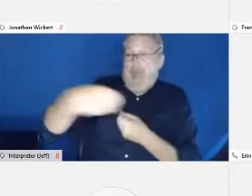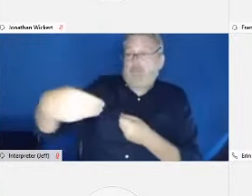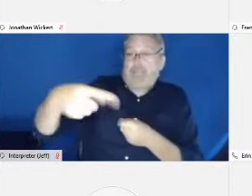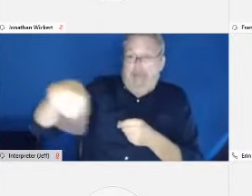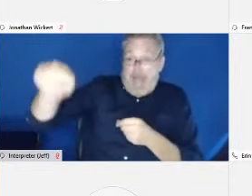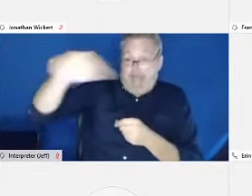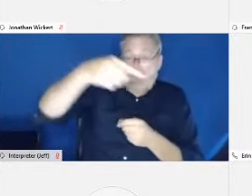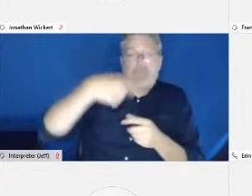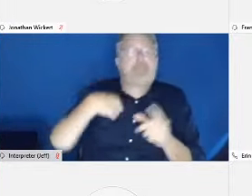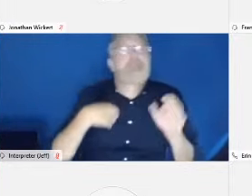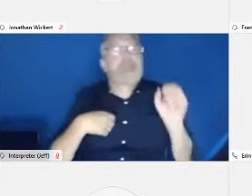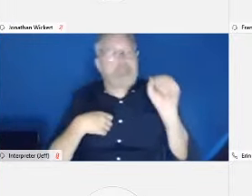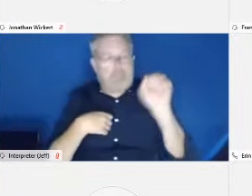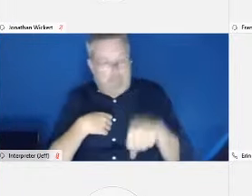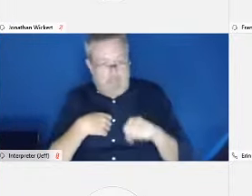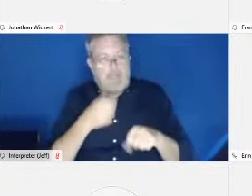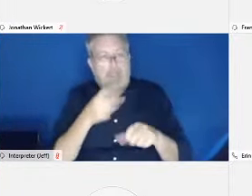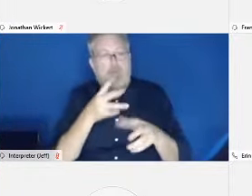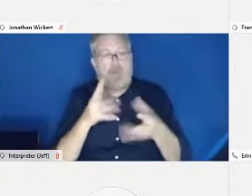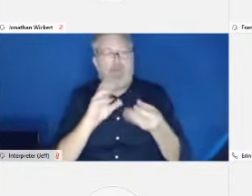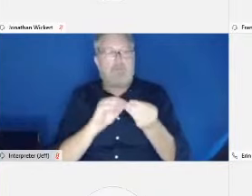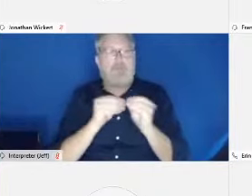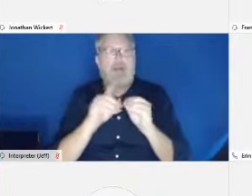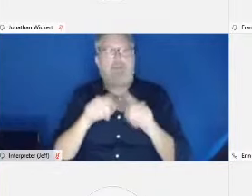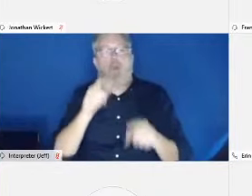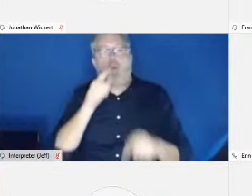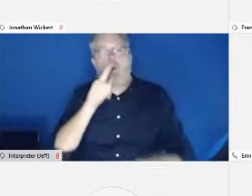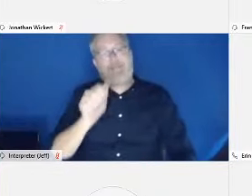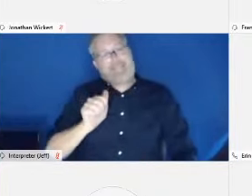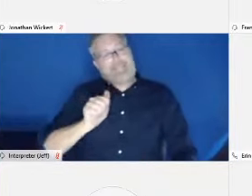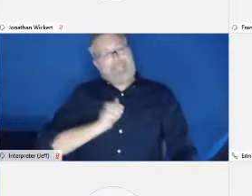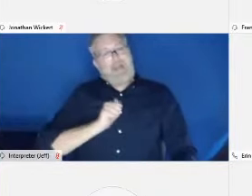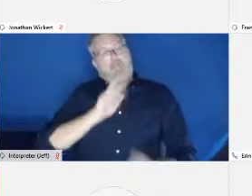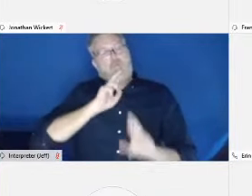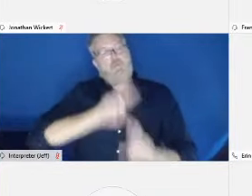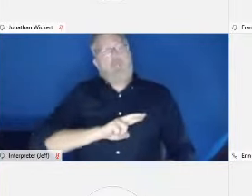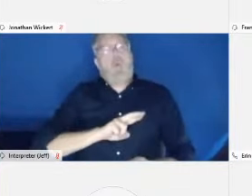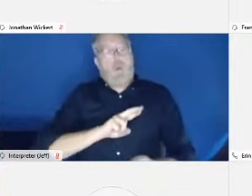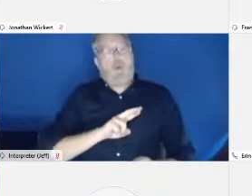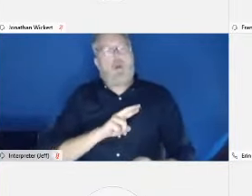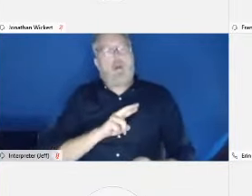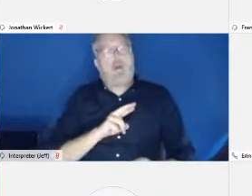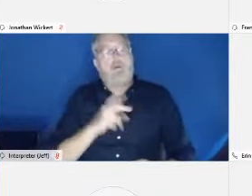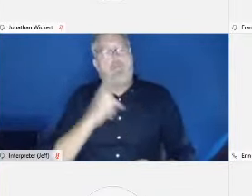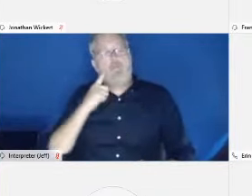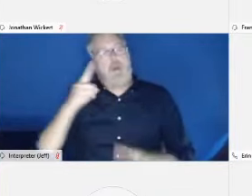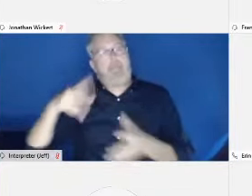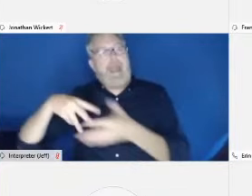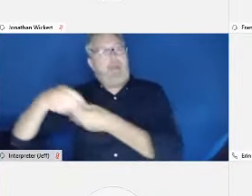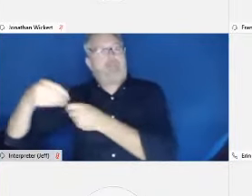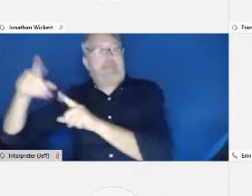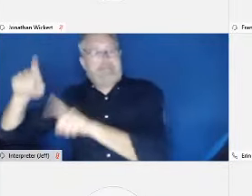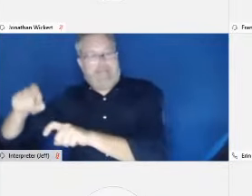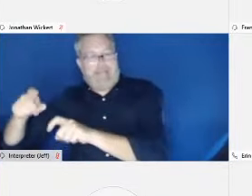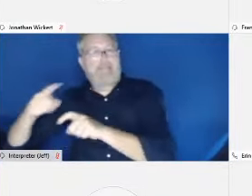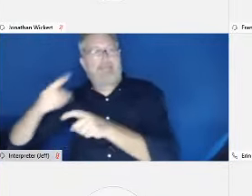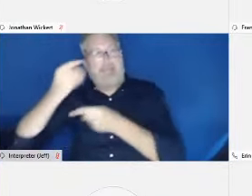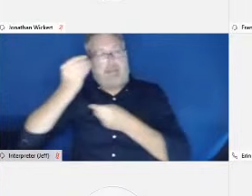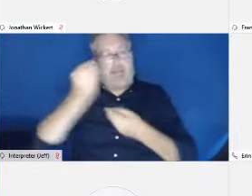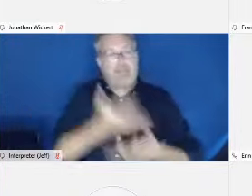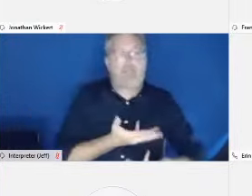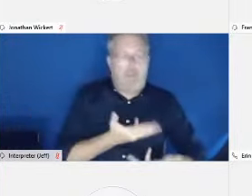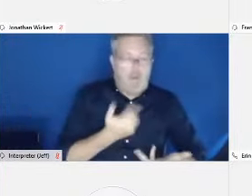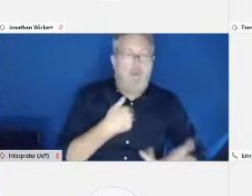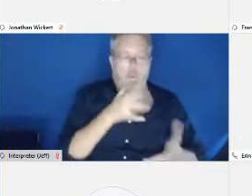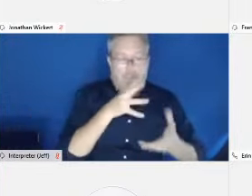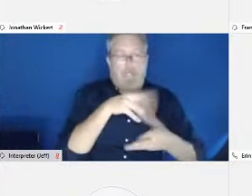we have some data on the dashboard that will be included about the self-reports that we receive from external testing sites as well. Wonderful.